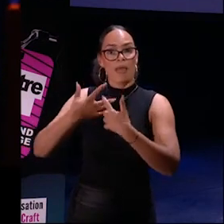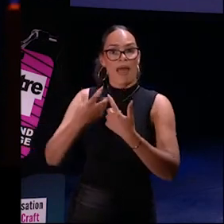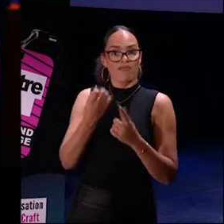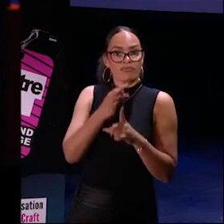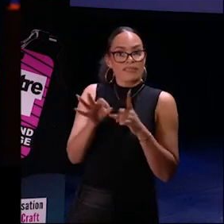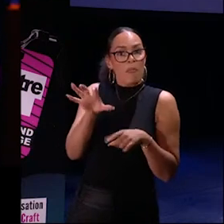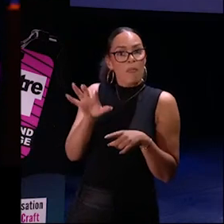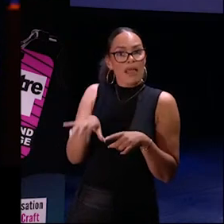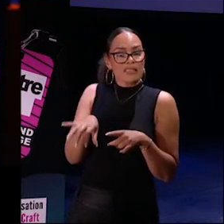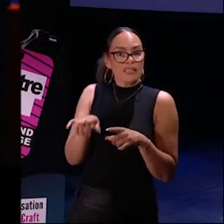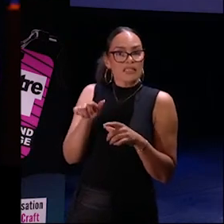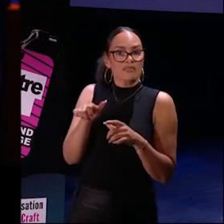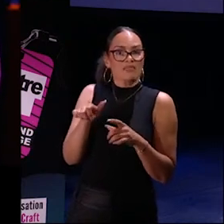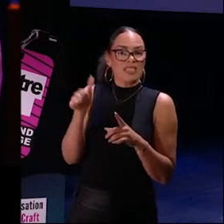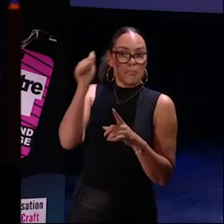in that stuff.